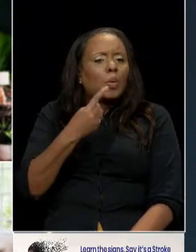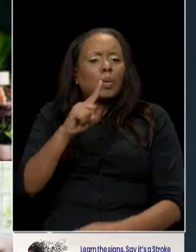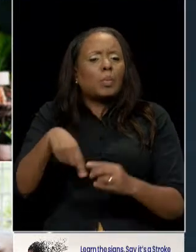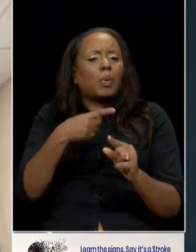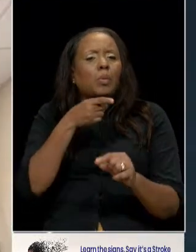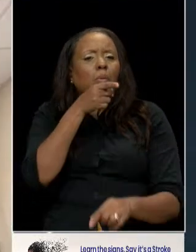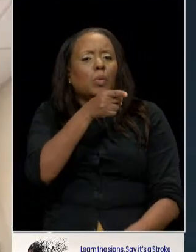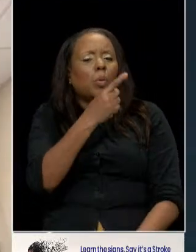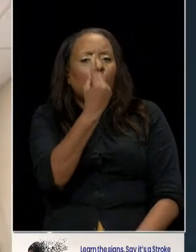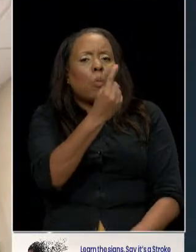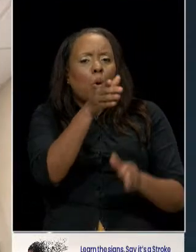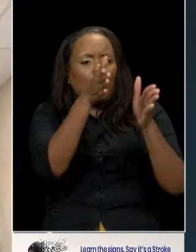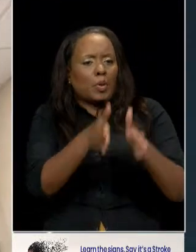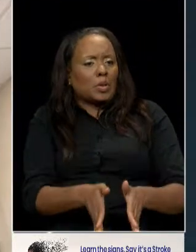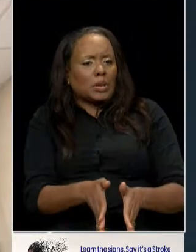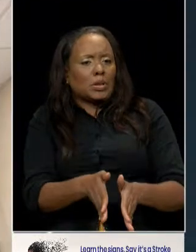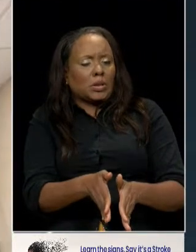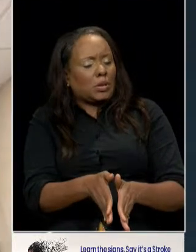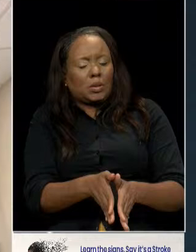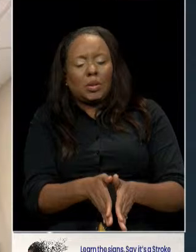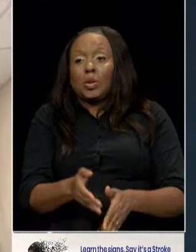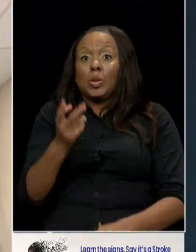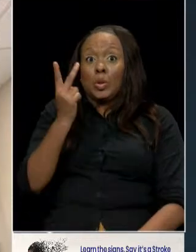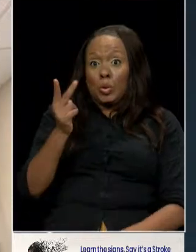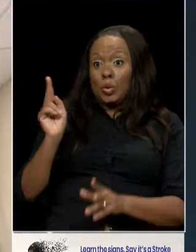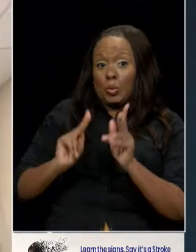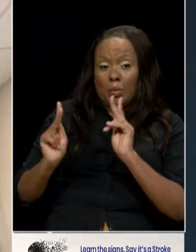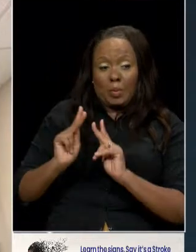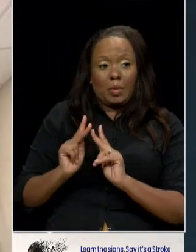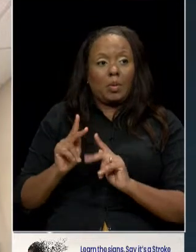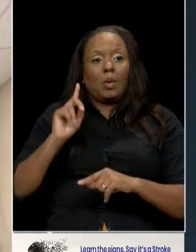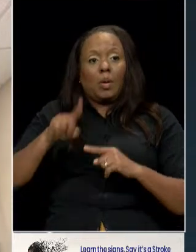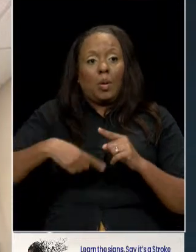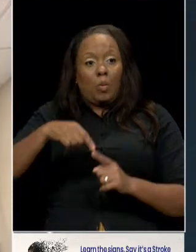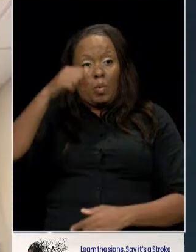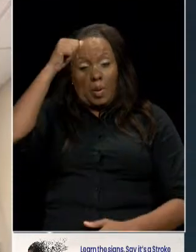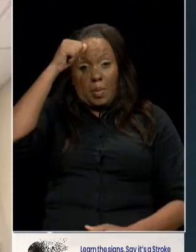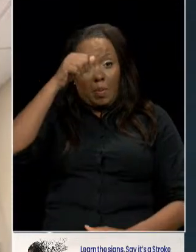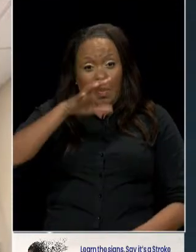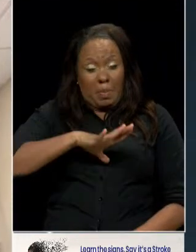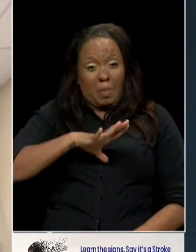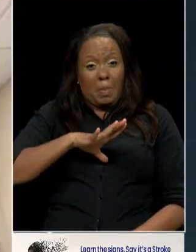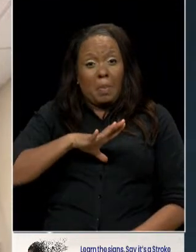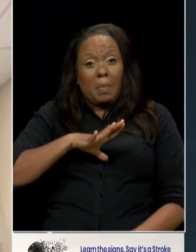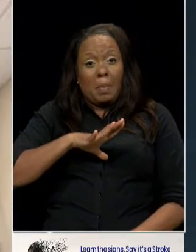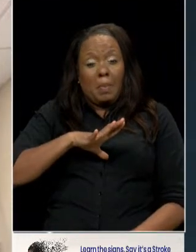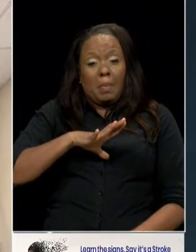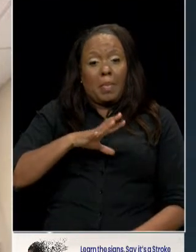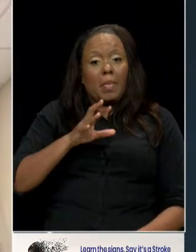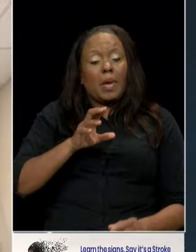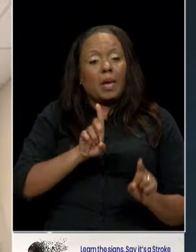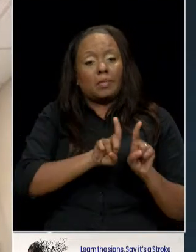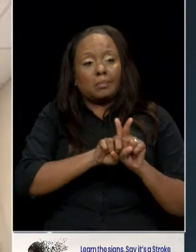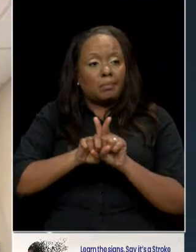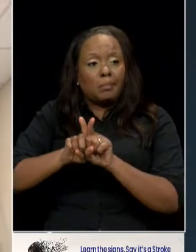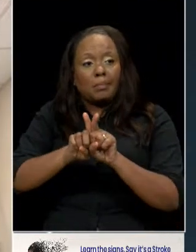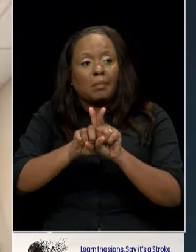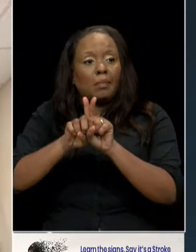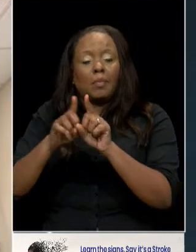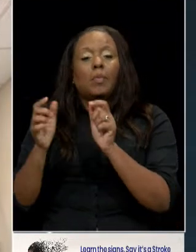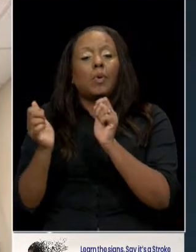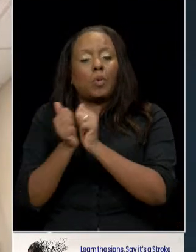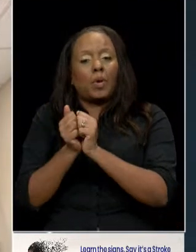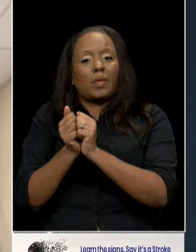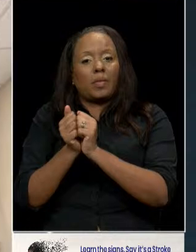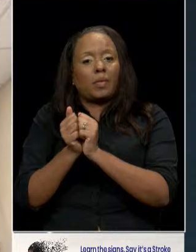partner. I find the men who are accompanied by their partners have better outcomes because then their partners can understand things a lot better.